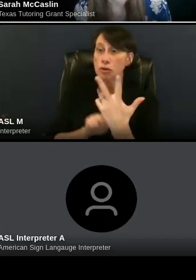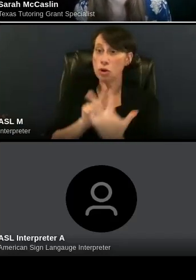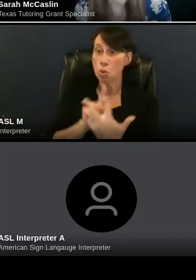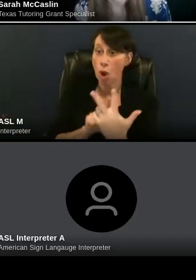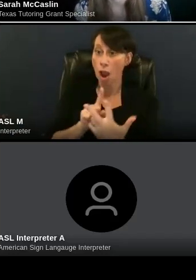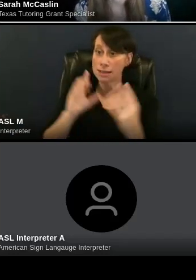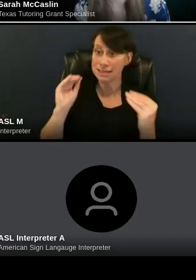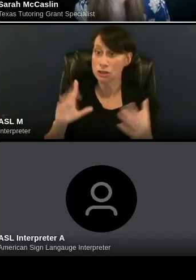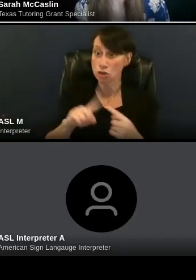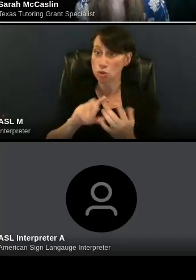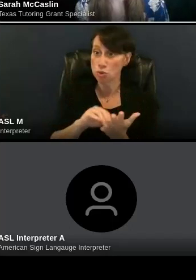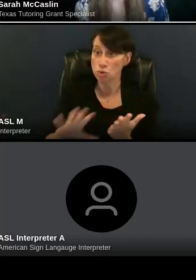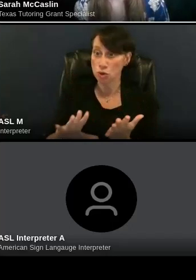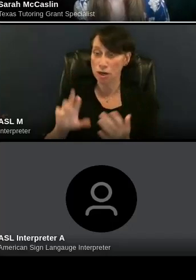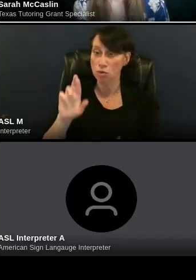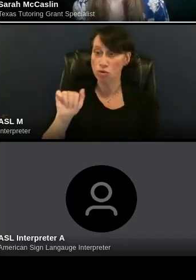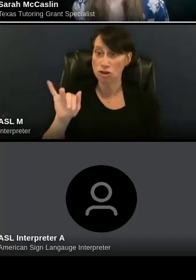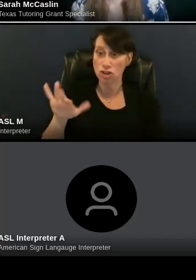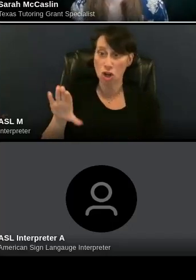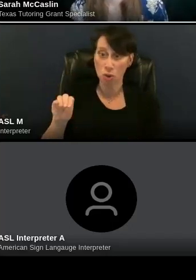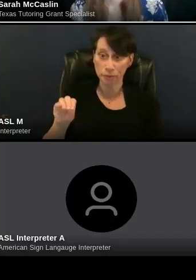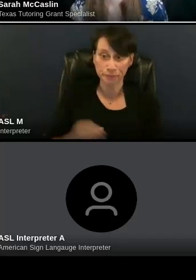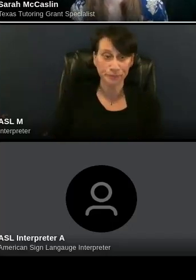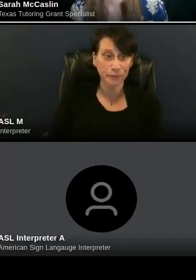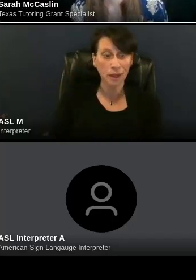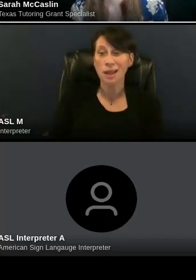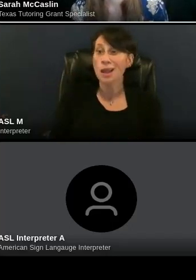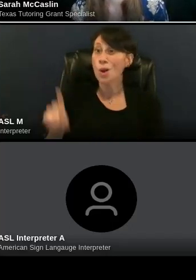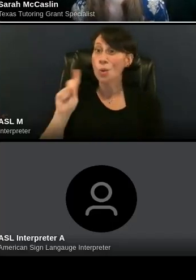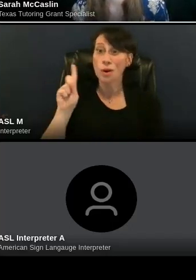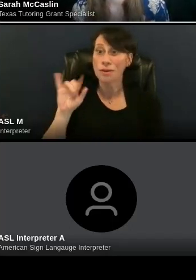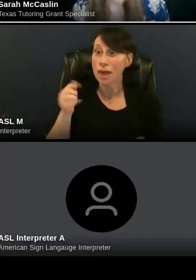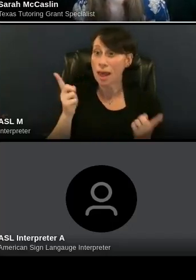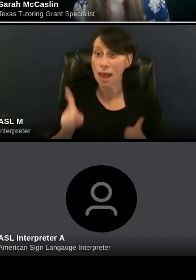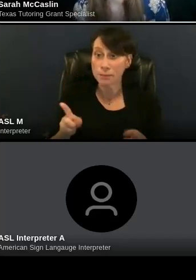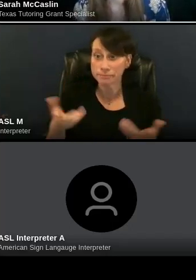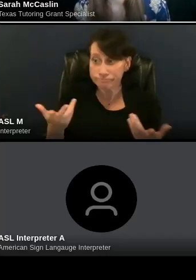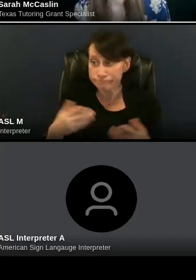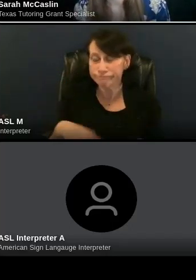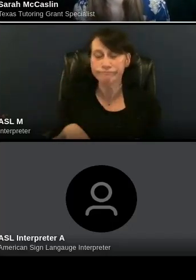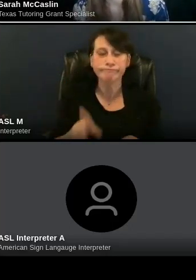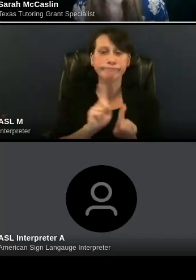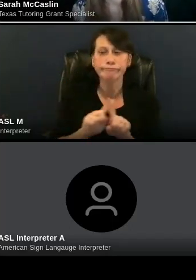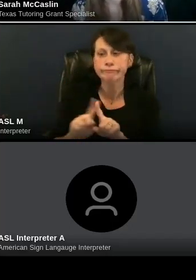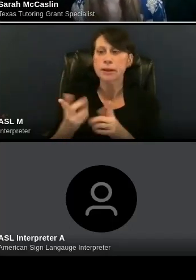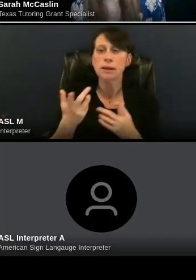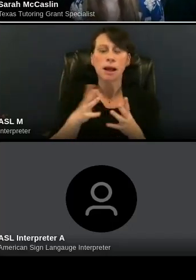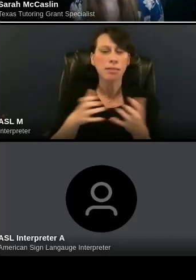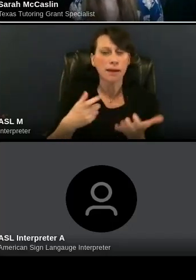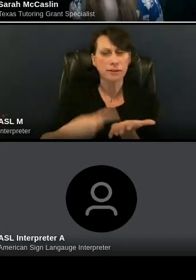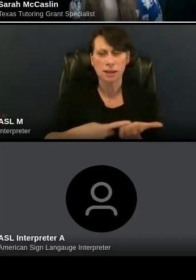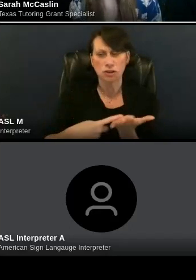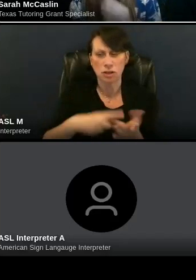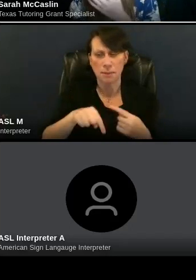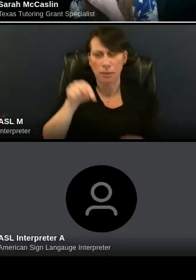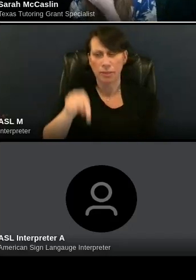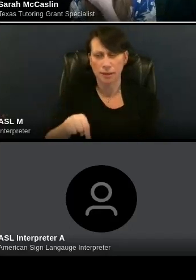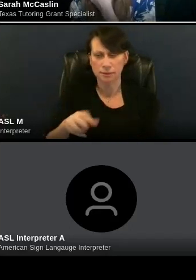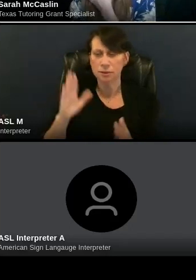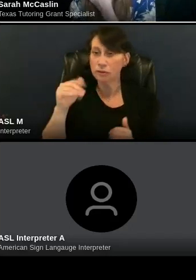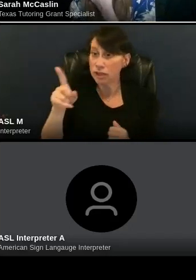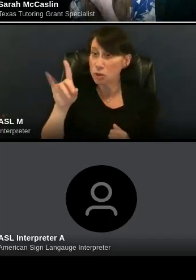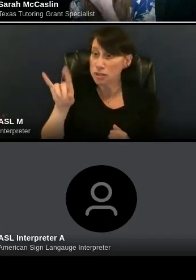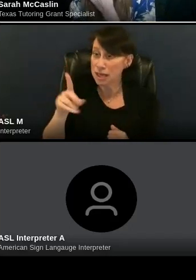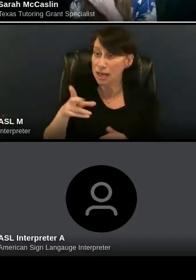to teacher ratio. Where does this take place? There's been lots of talk around this. Hopefully you've been able to join some